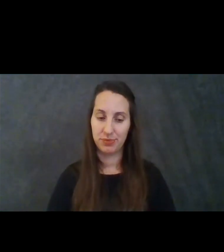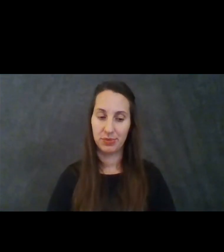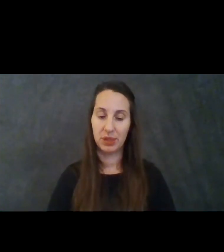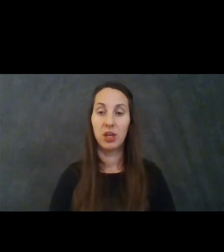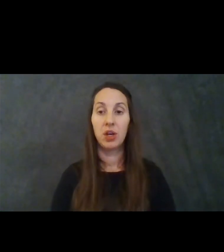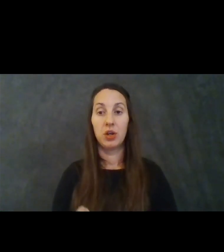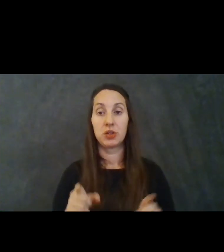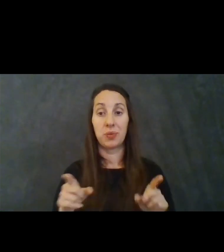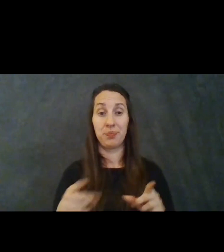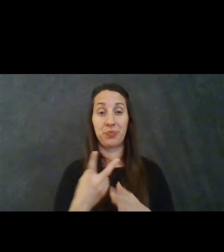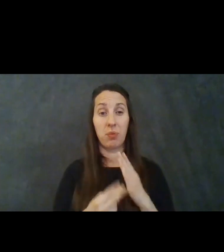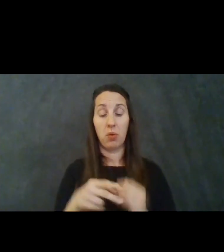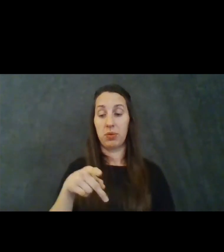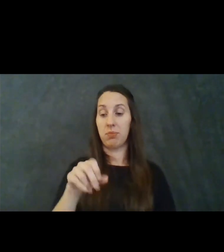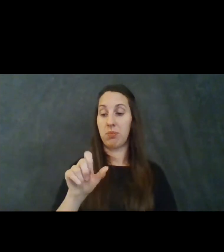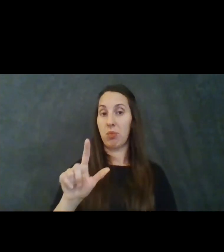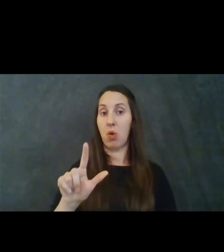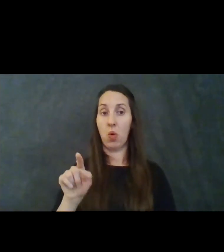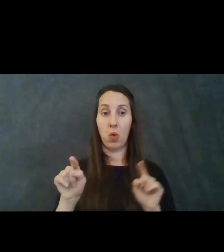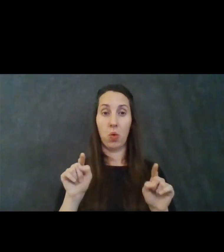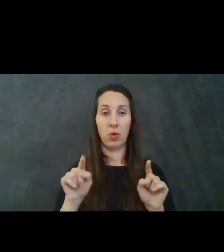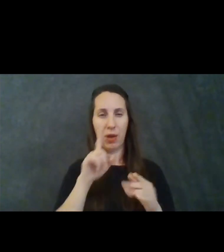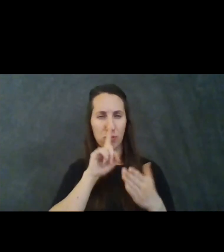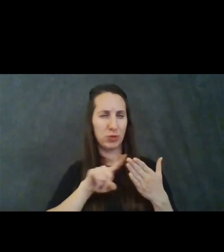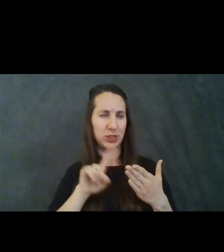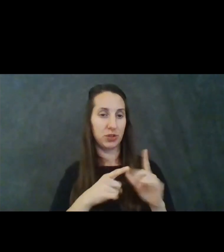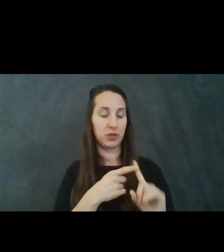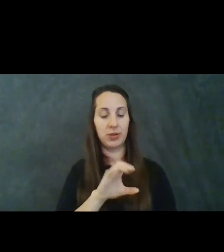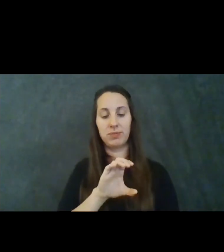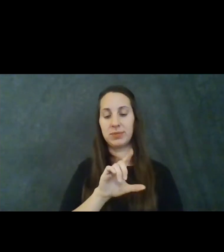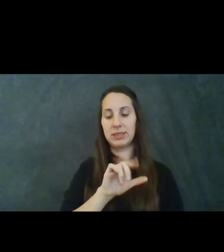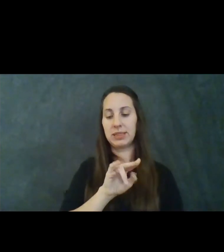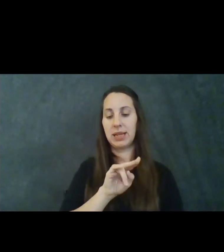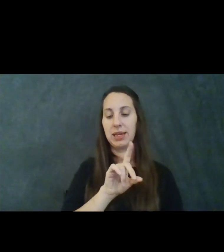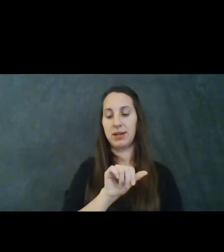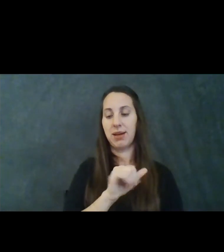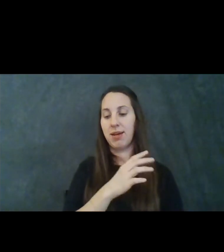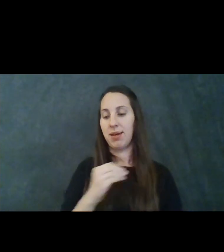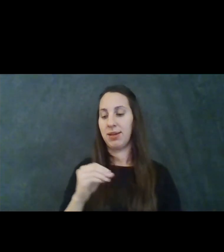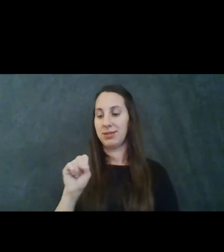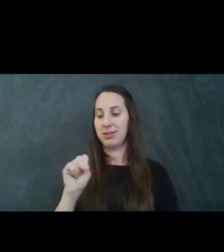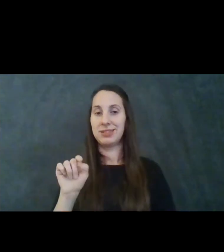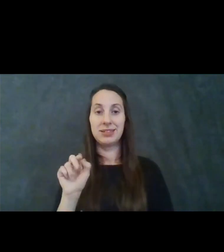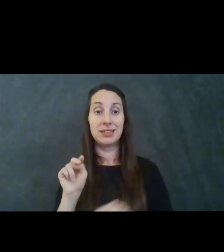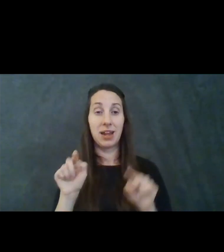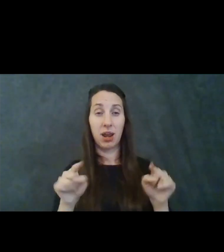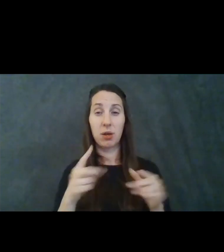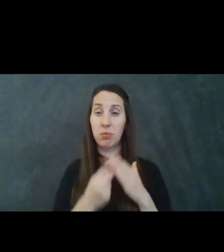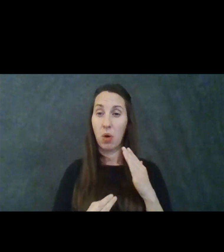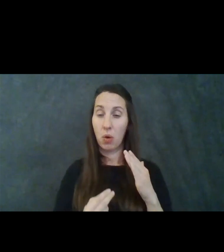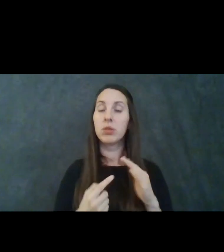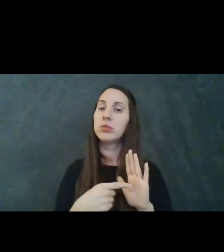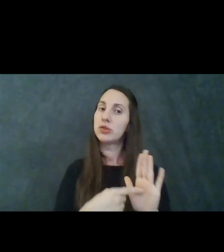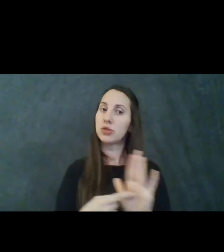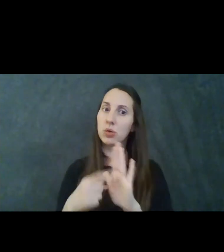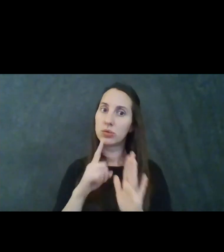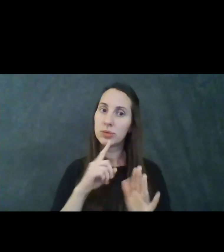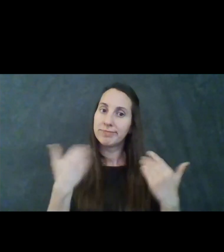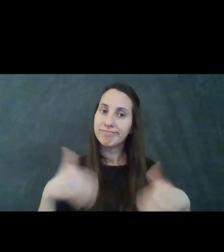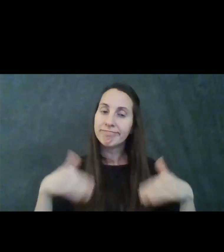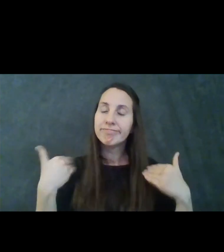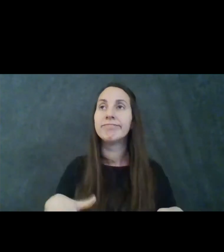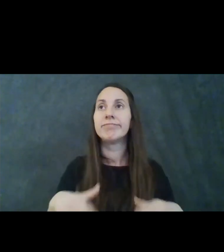Stan, I think really give us some really terrific messaging opportunities to move forward as